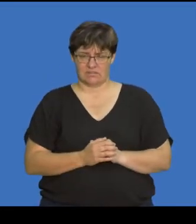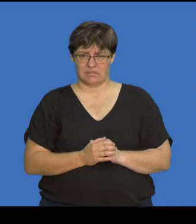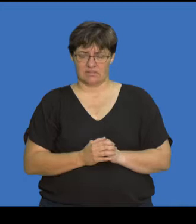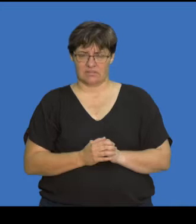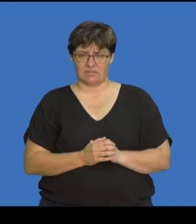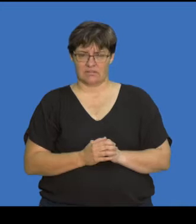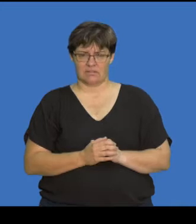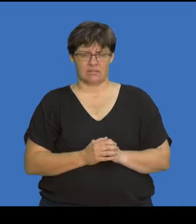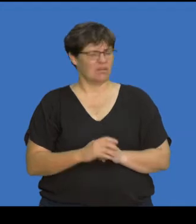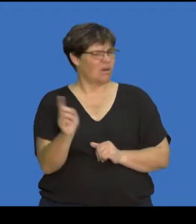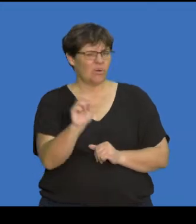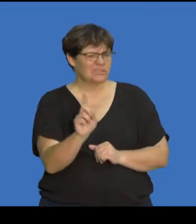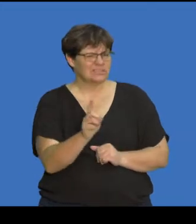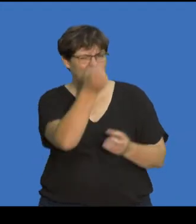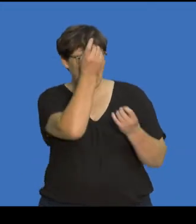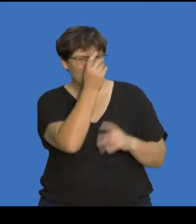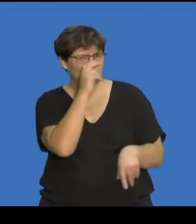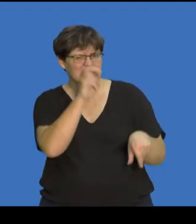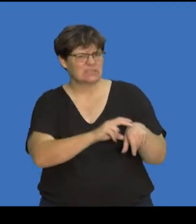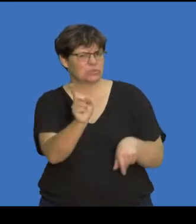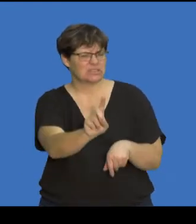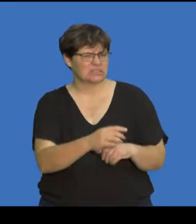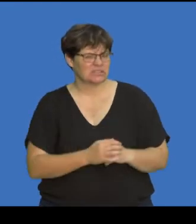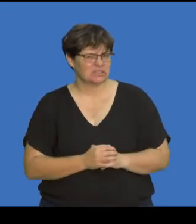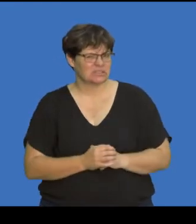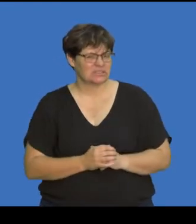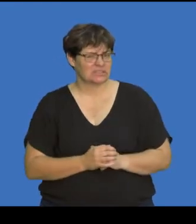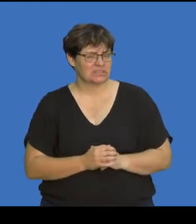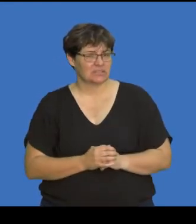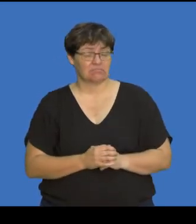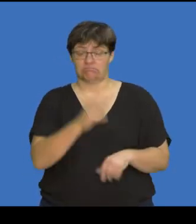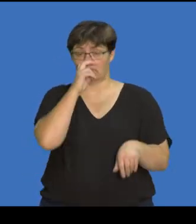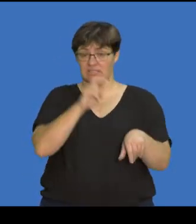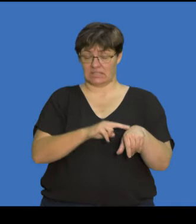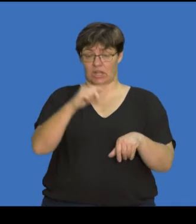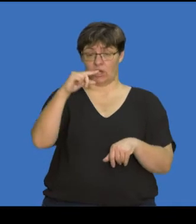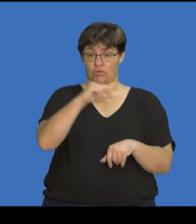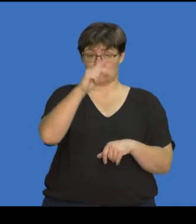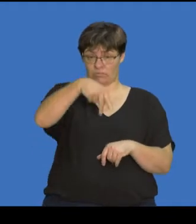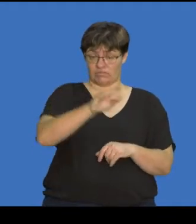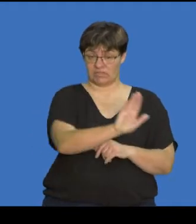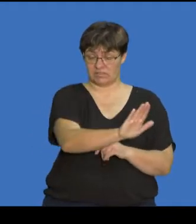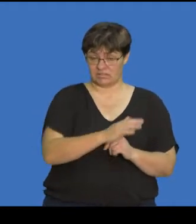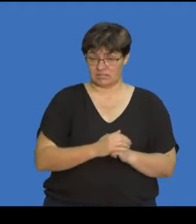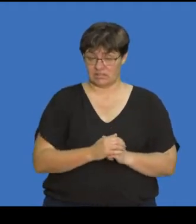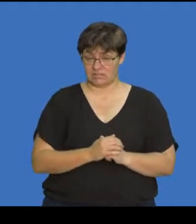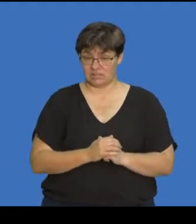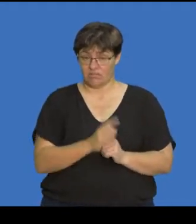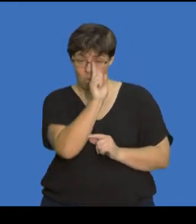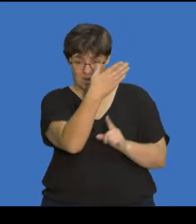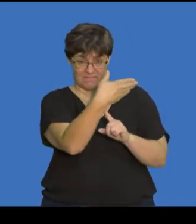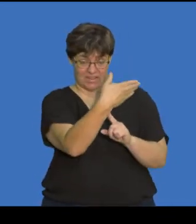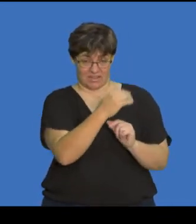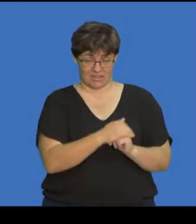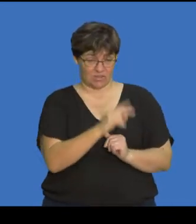again, what information do we need? We need our gross profit per flag.